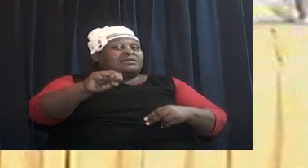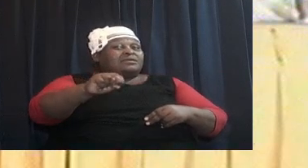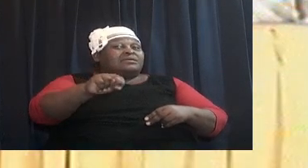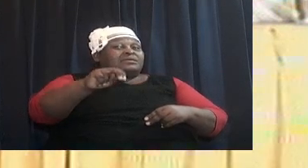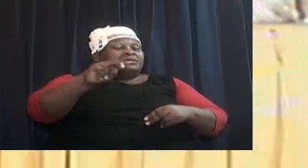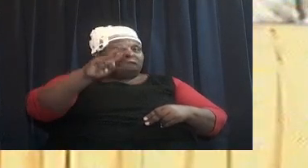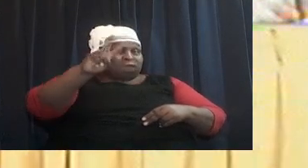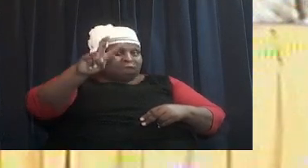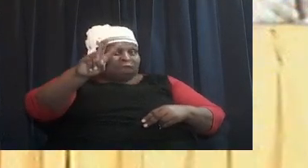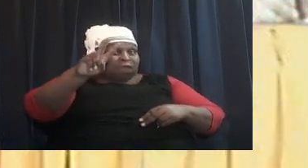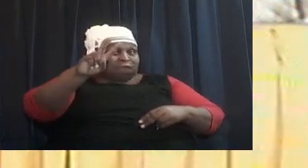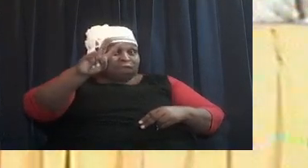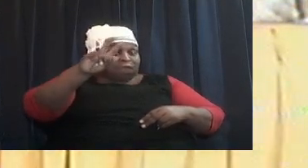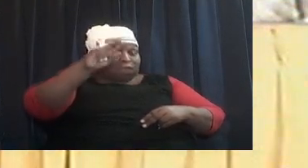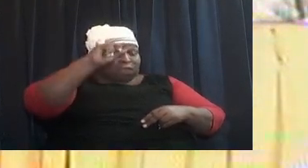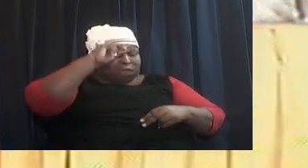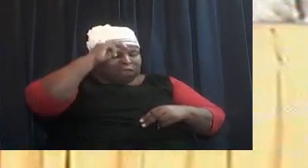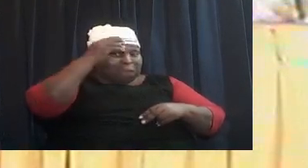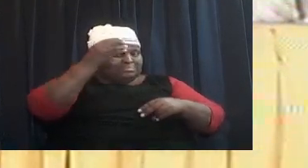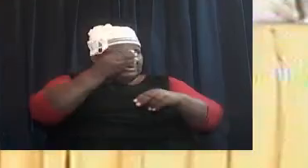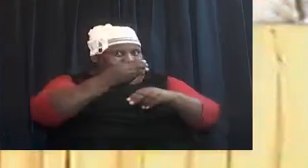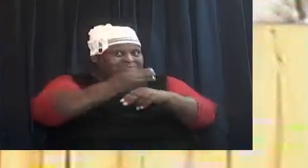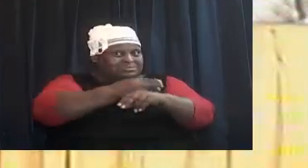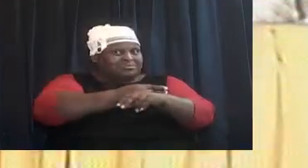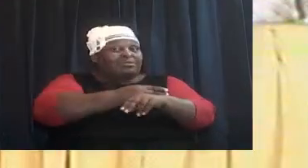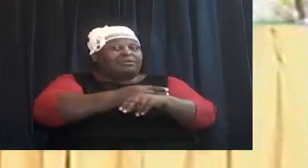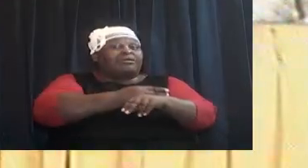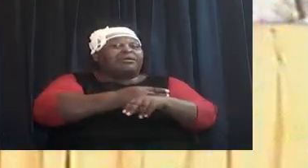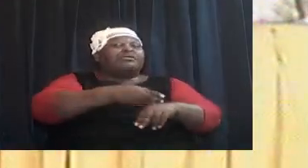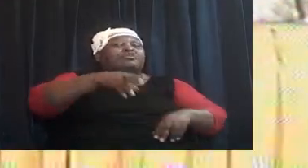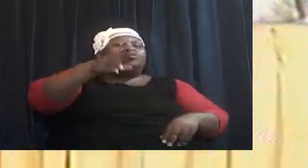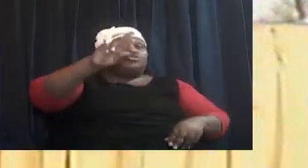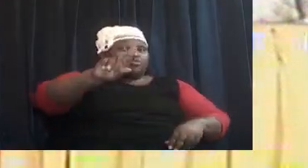And she named one Levi.